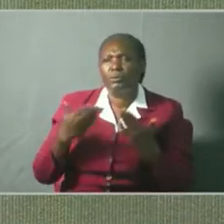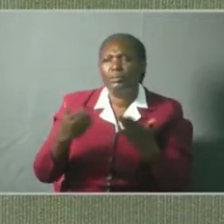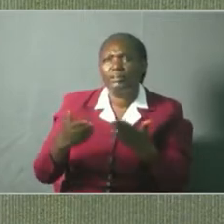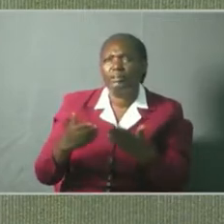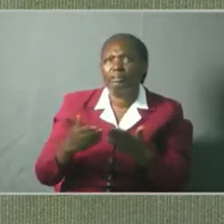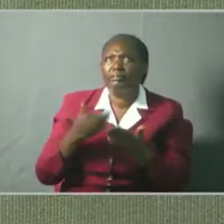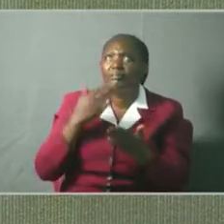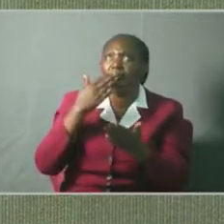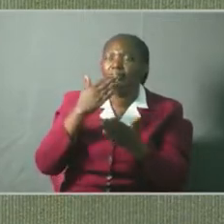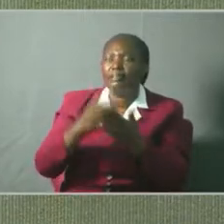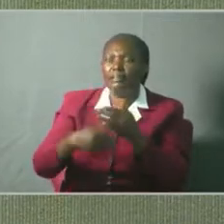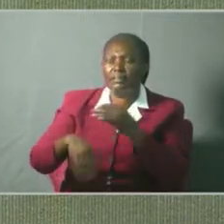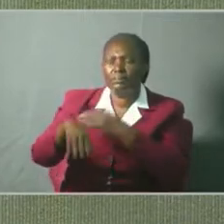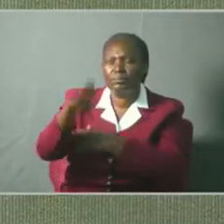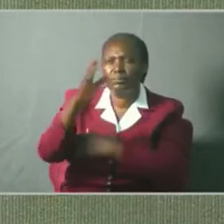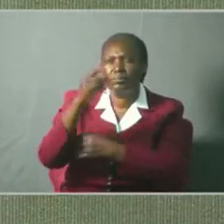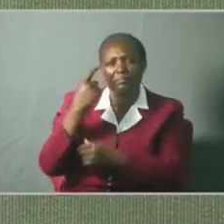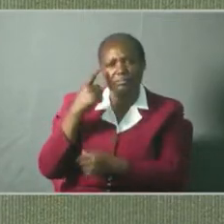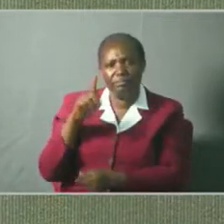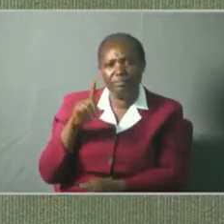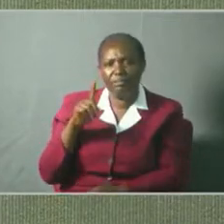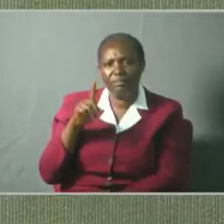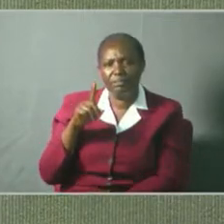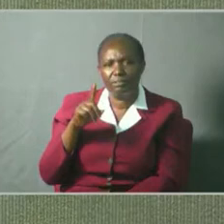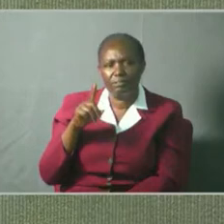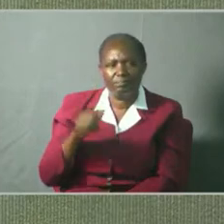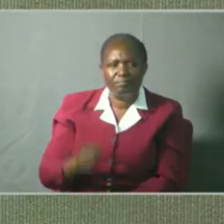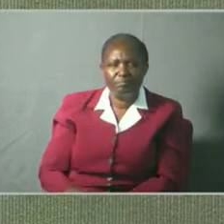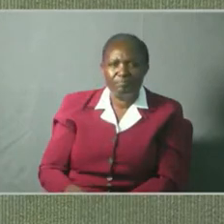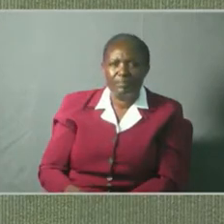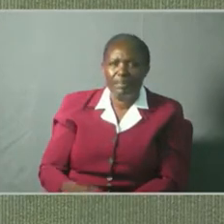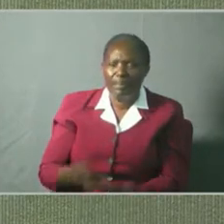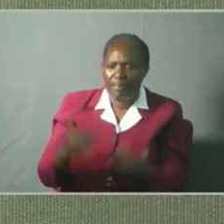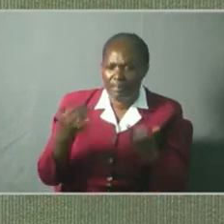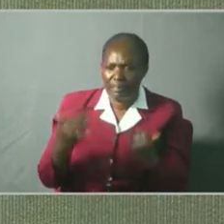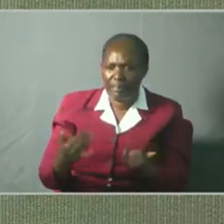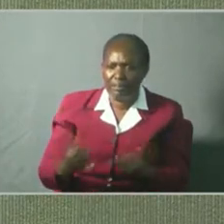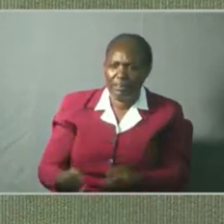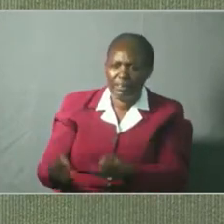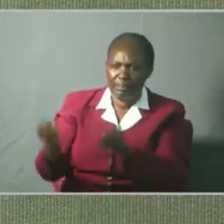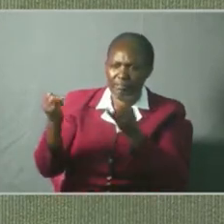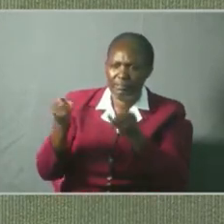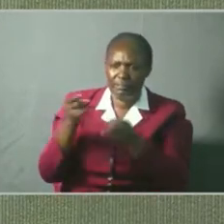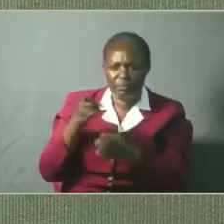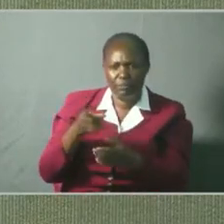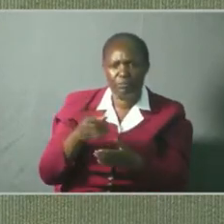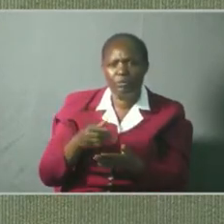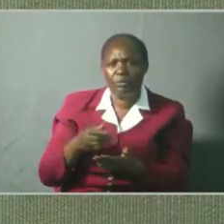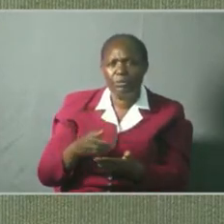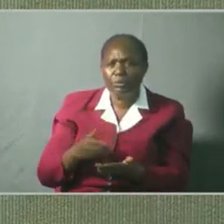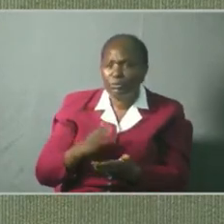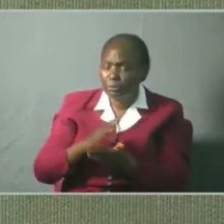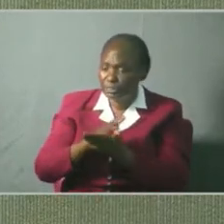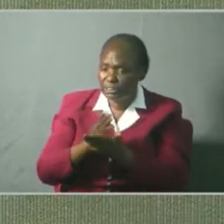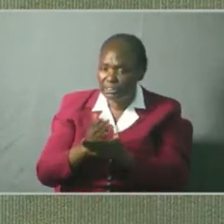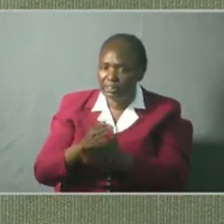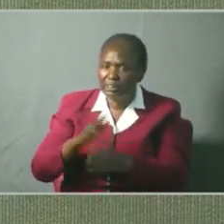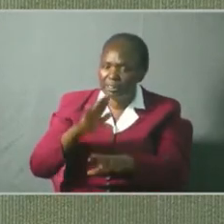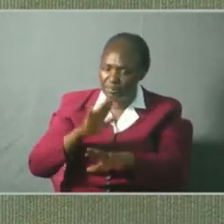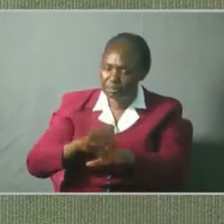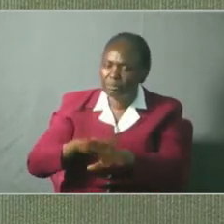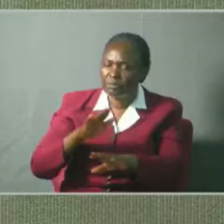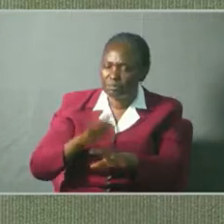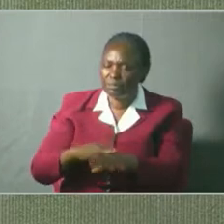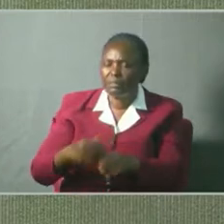I'd like to give a few people the opportunity just to share testimony of the goodness of the Lord. Are